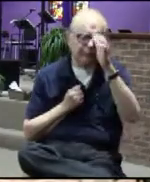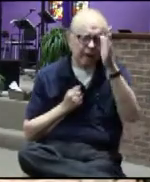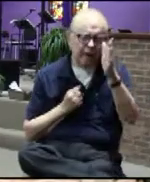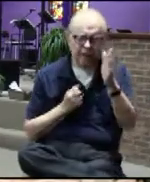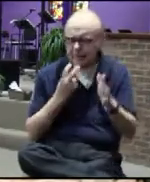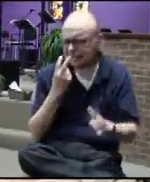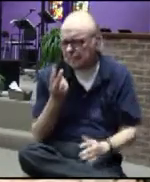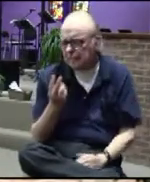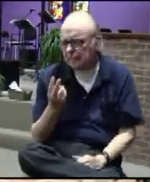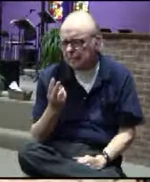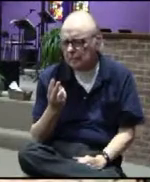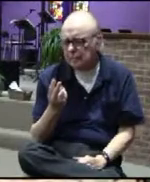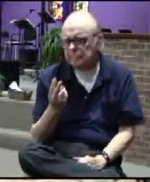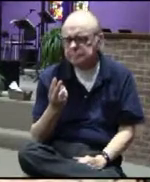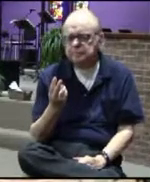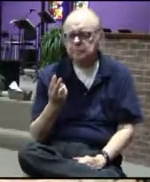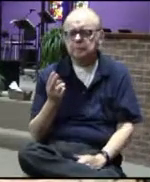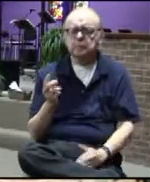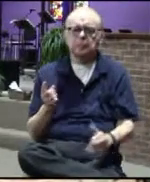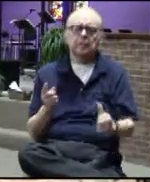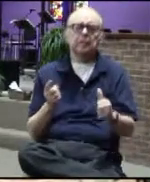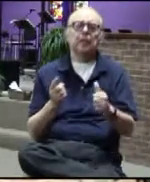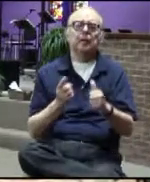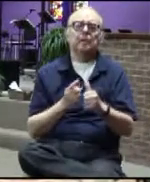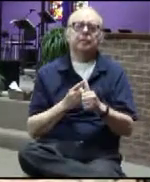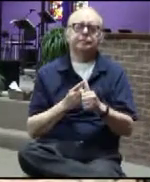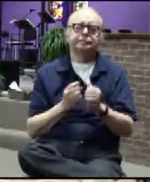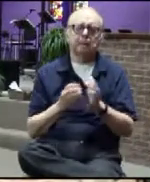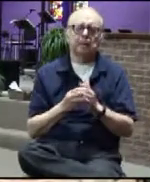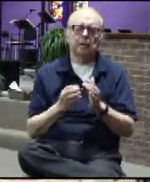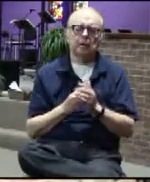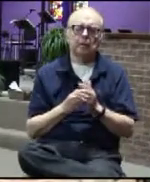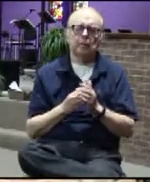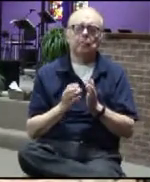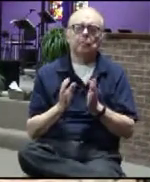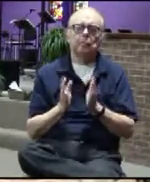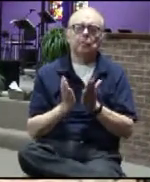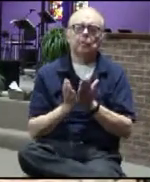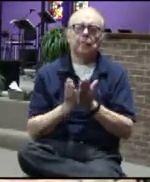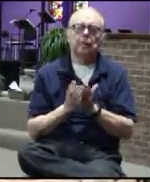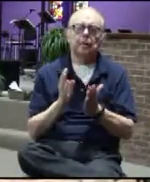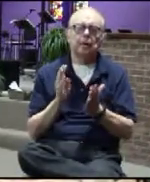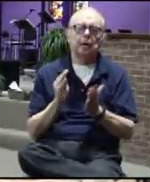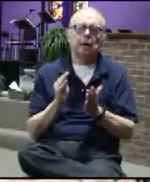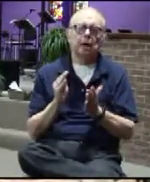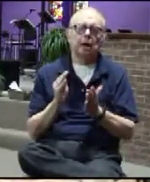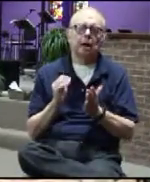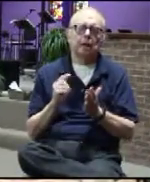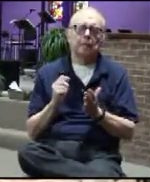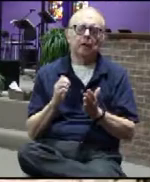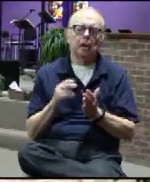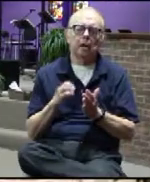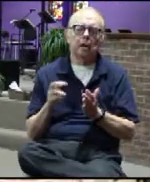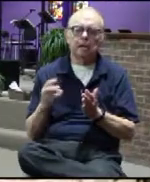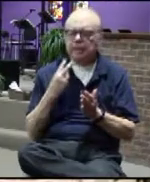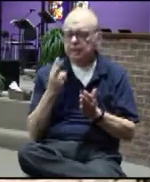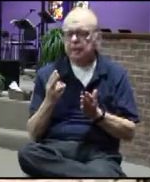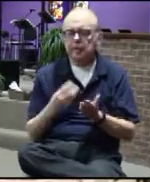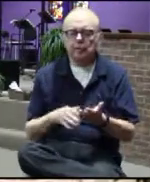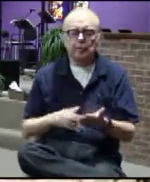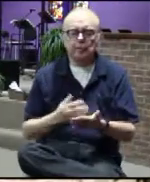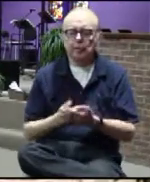You see, in the first two chapters of the book of Matthew, we begin to see the birth of Jesus.